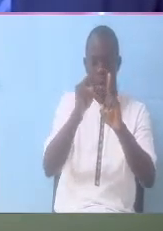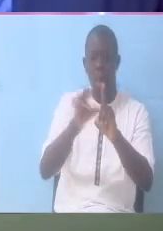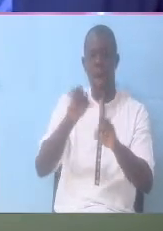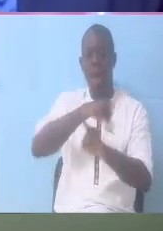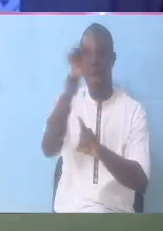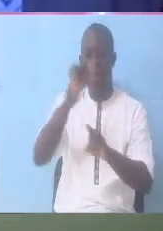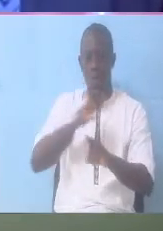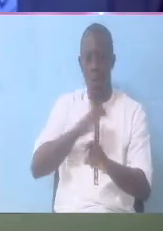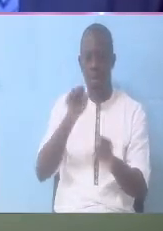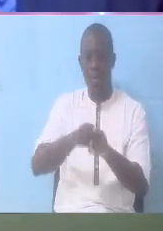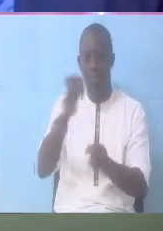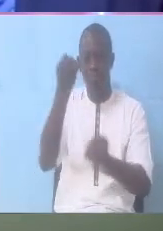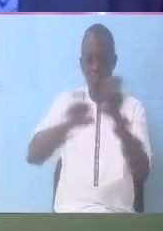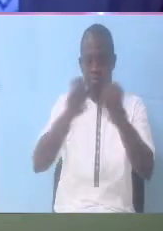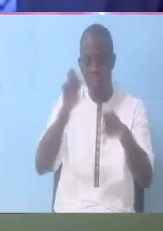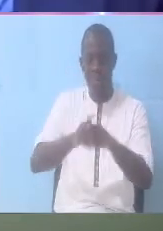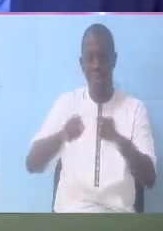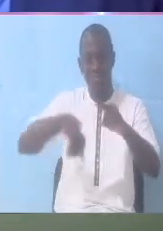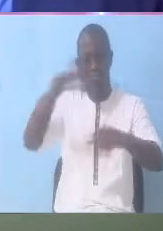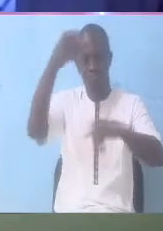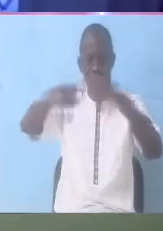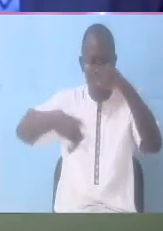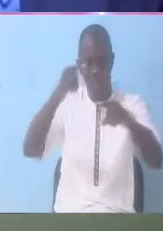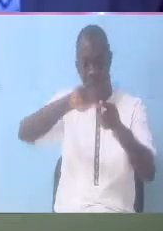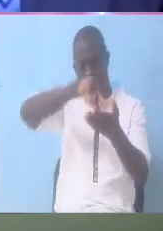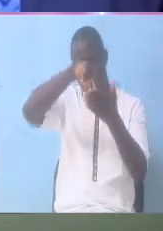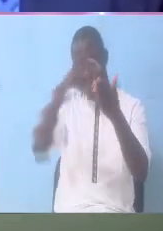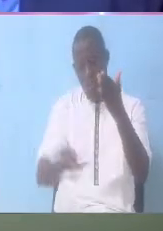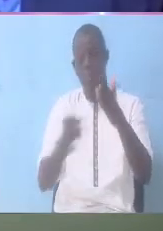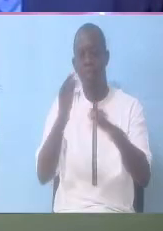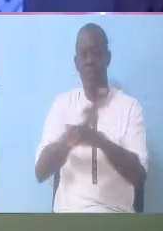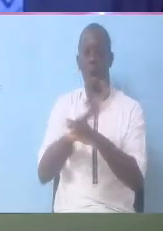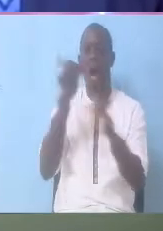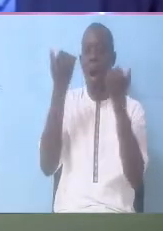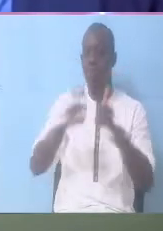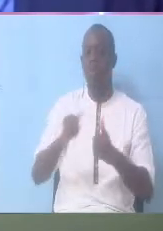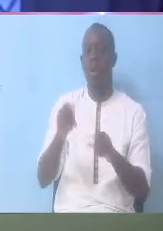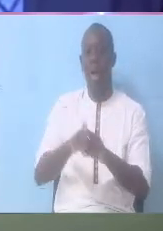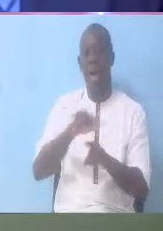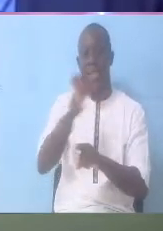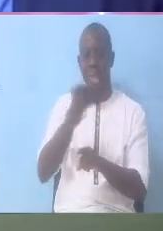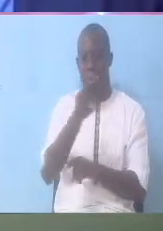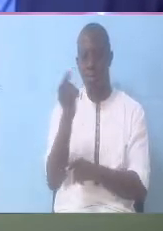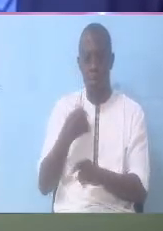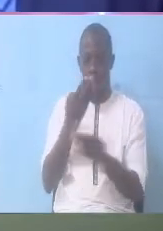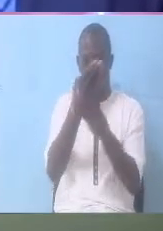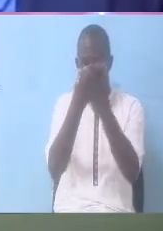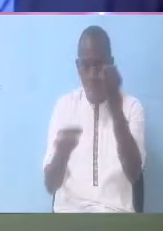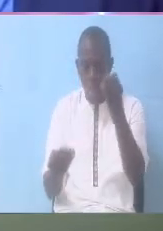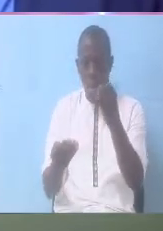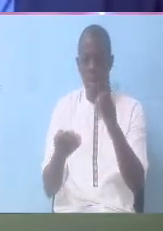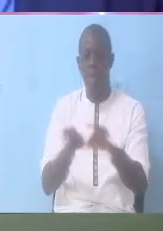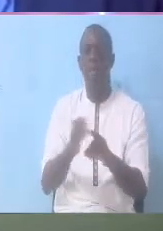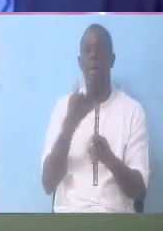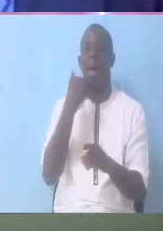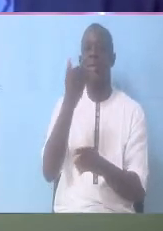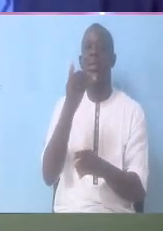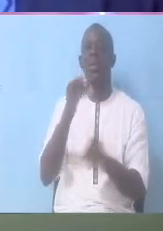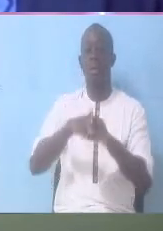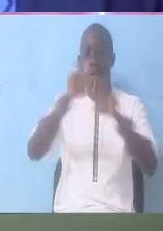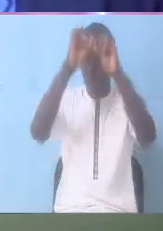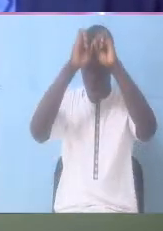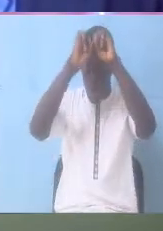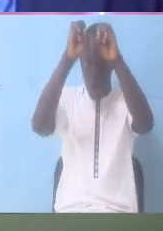and their vehicles somersaulted and they escaped. Was the